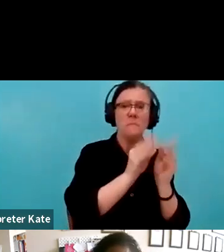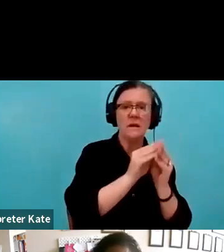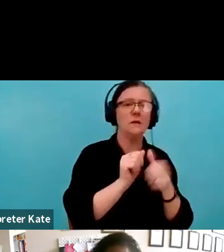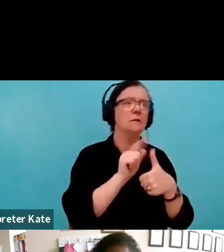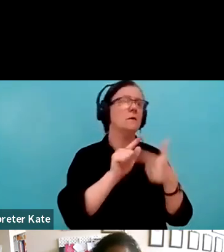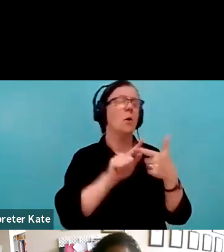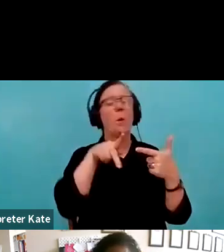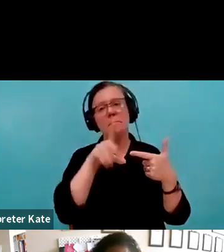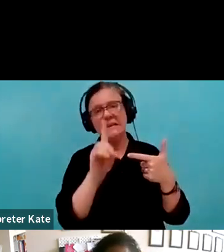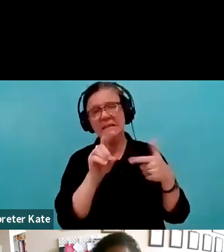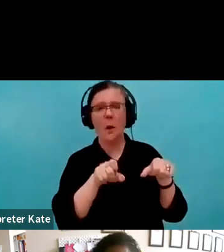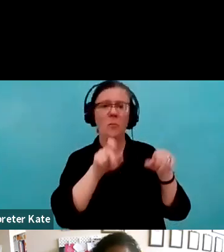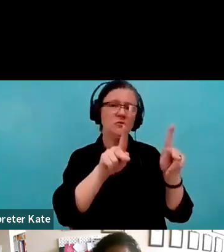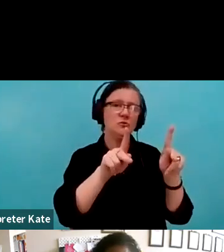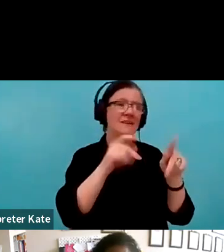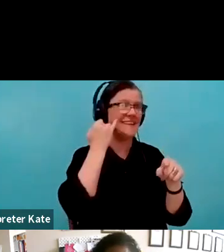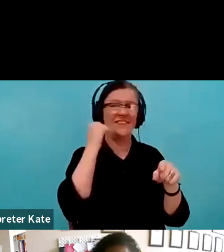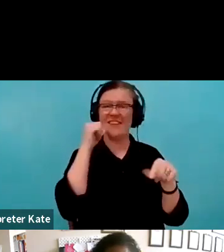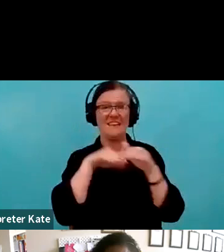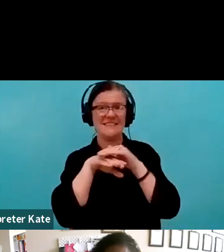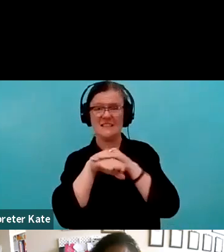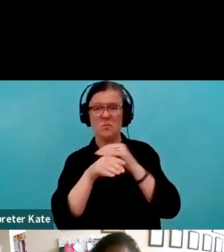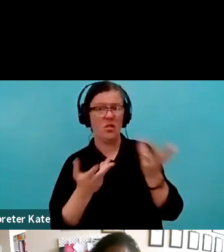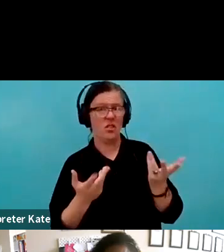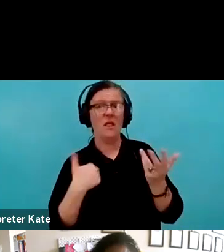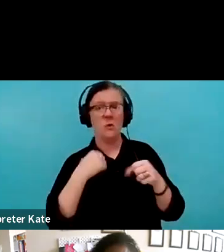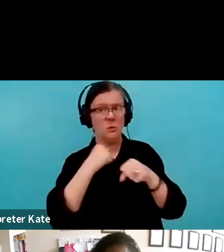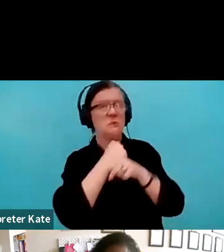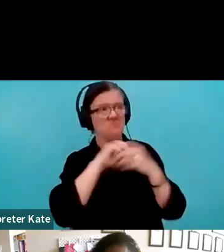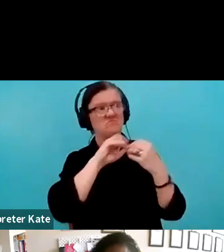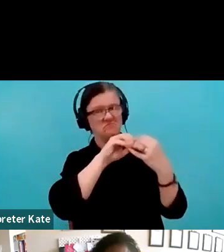development opportunity, if it wasn't accessible, we would, you know, fight that fight.